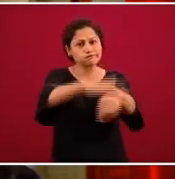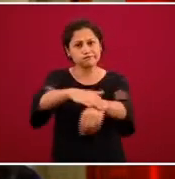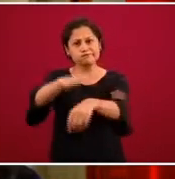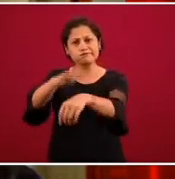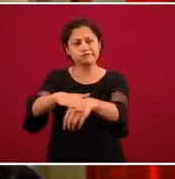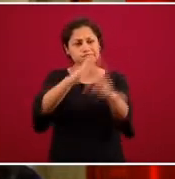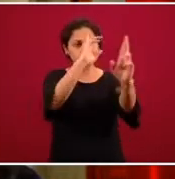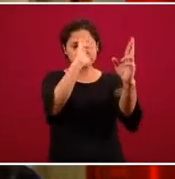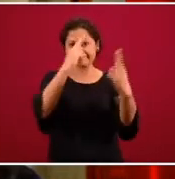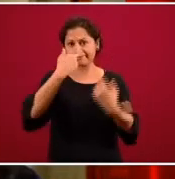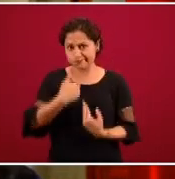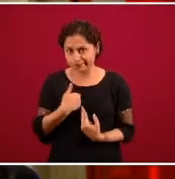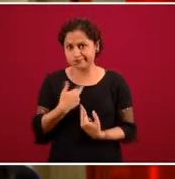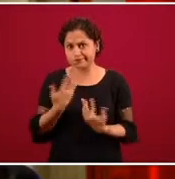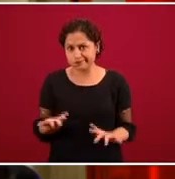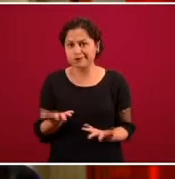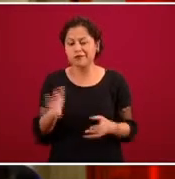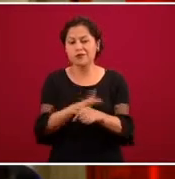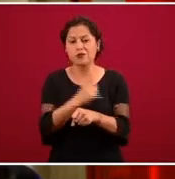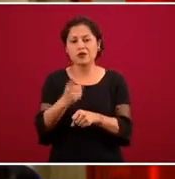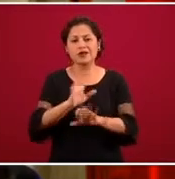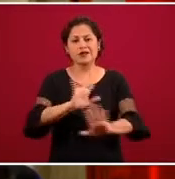appeal for respect.